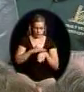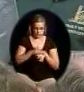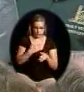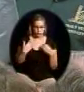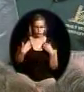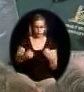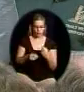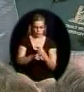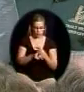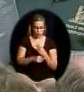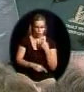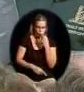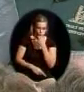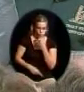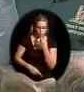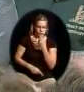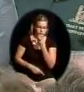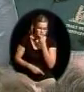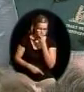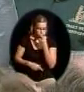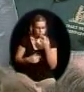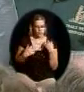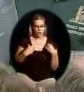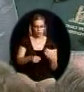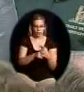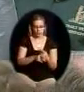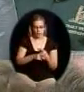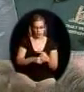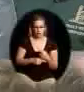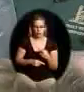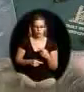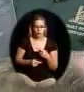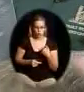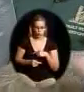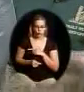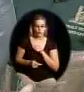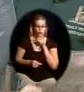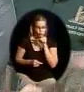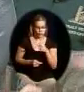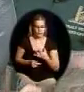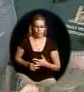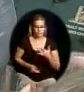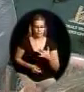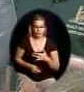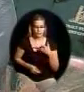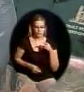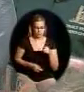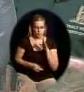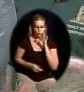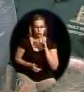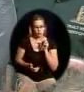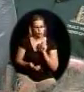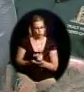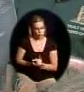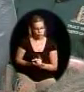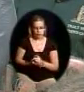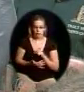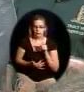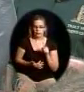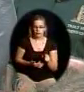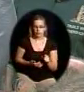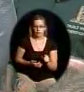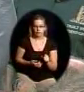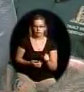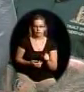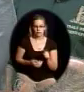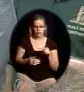and oral health care is another priority for that grant. So we just truly feel that this grant will be approved because this addresses